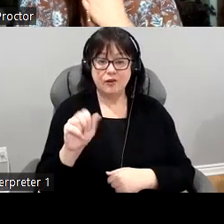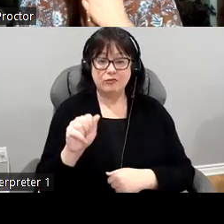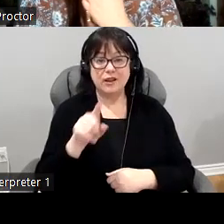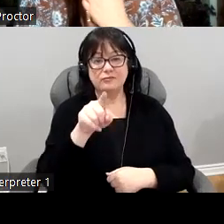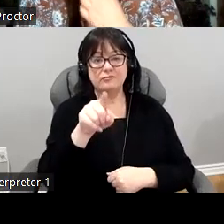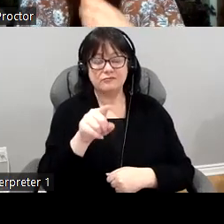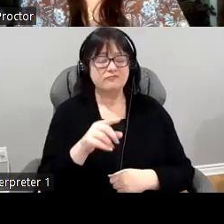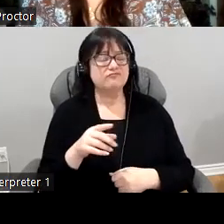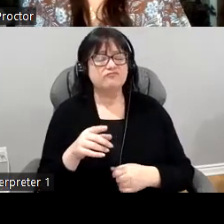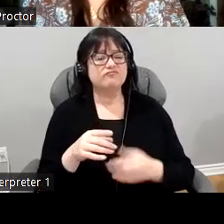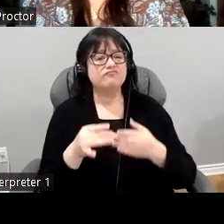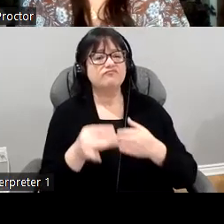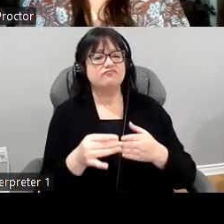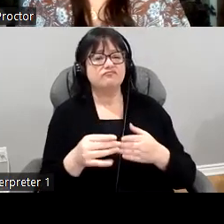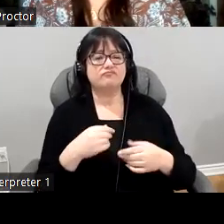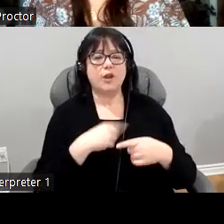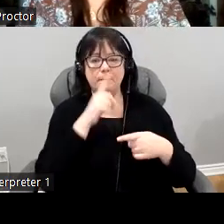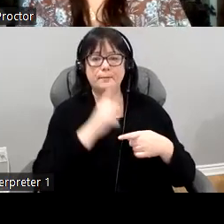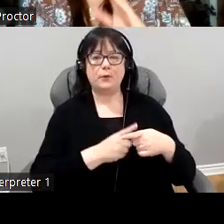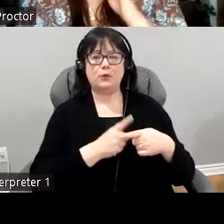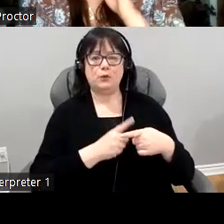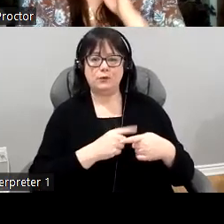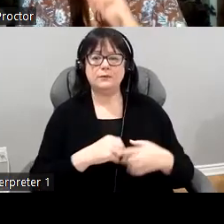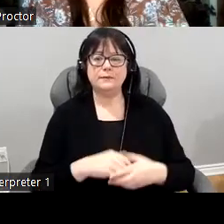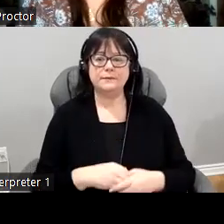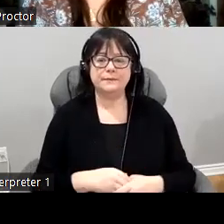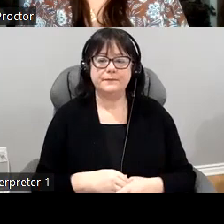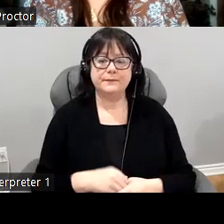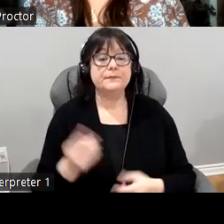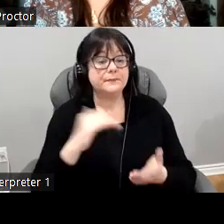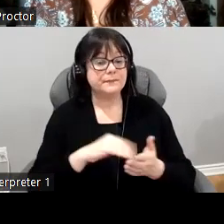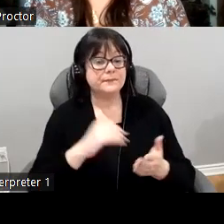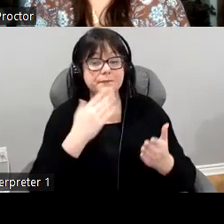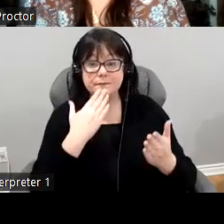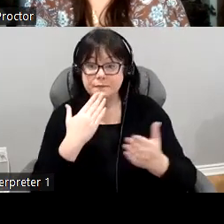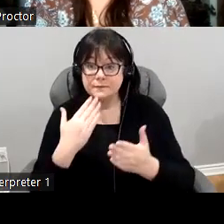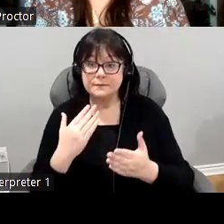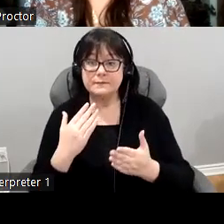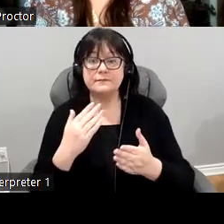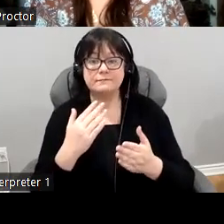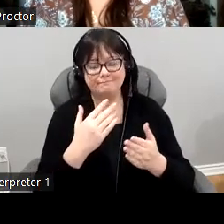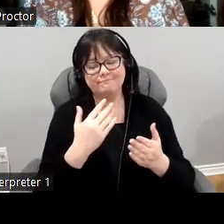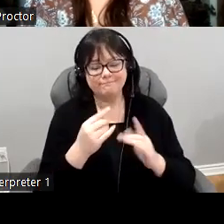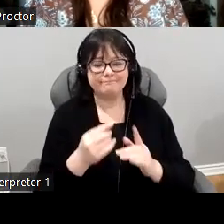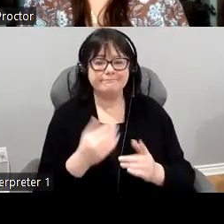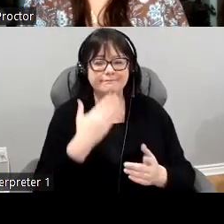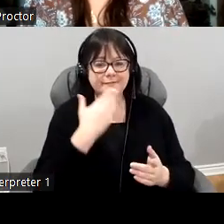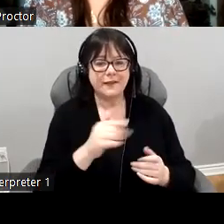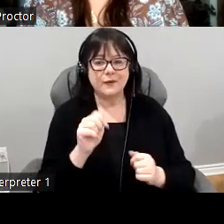mute for a second, and I'm happy to respond to questions. Yeah, thanks absolutely. very much. And again, particularly thanks to our ASL interpreters.